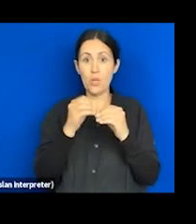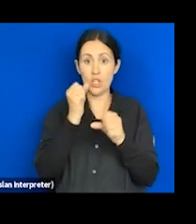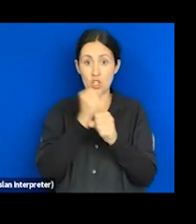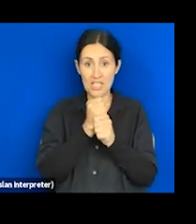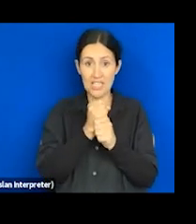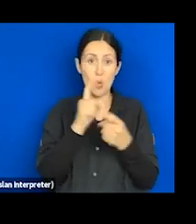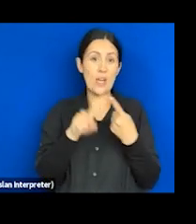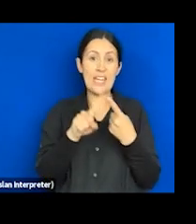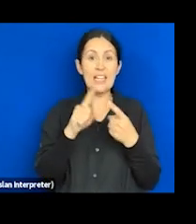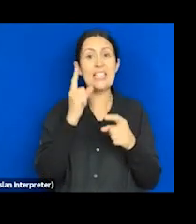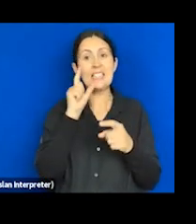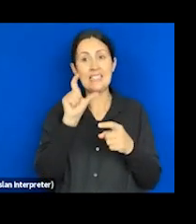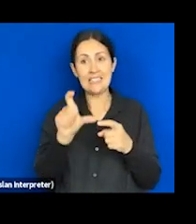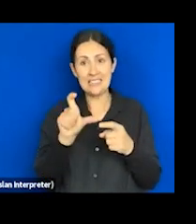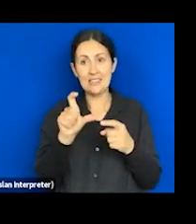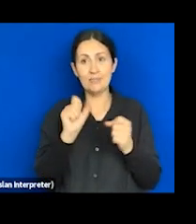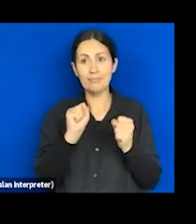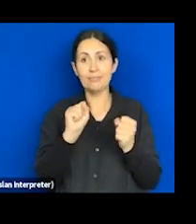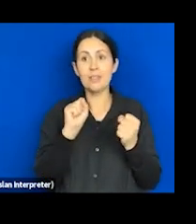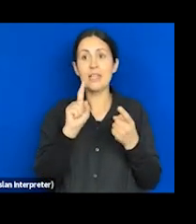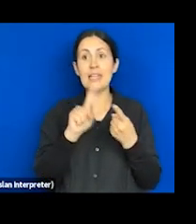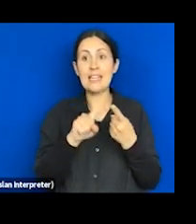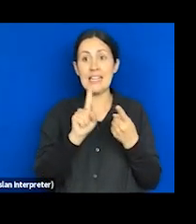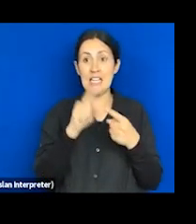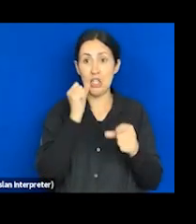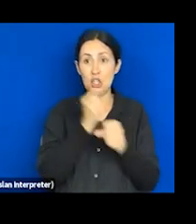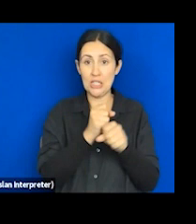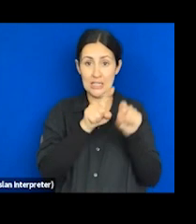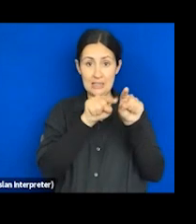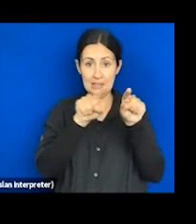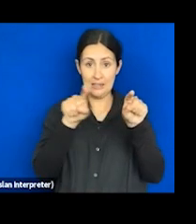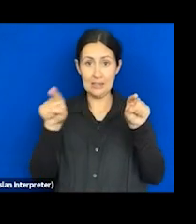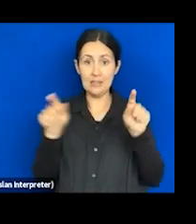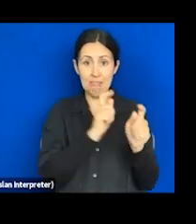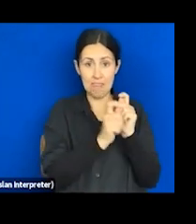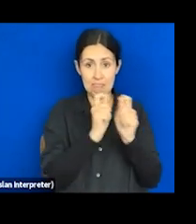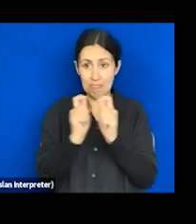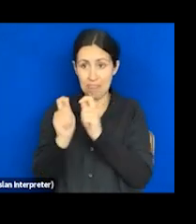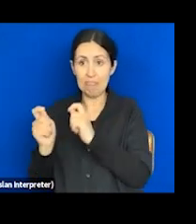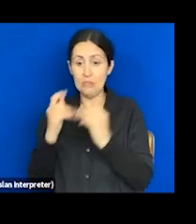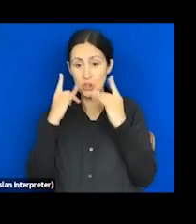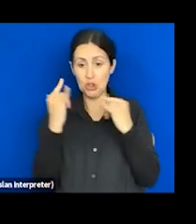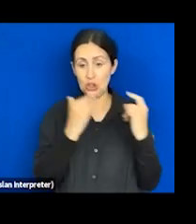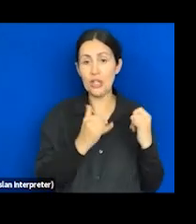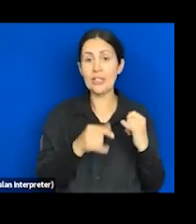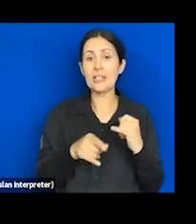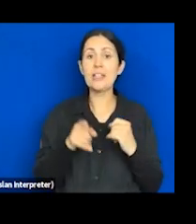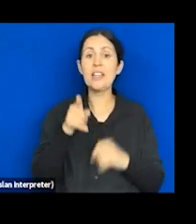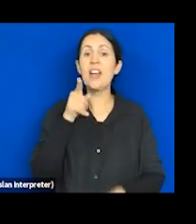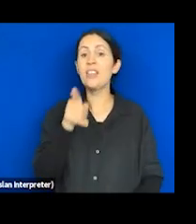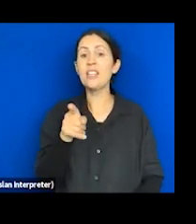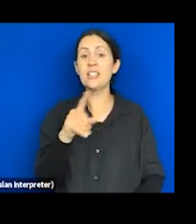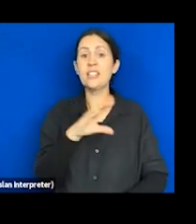EEG devices that will record across a hierarchy. The hierarchy we're looking at here is a one that runs from